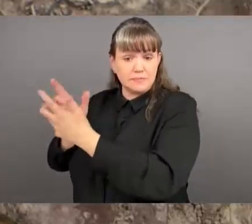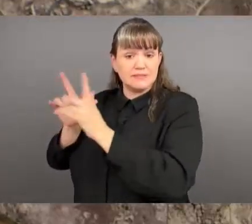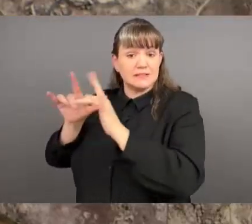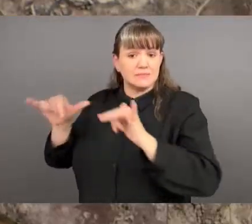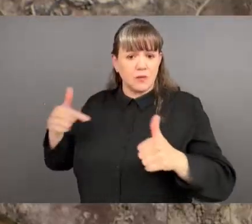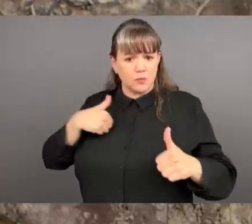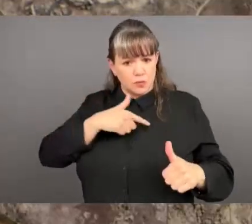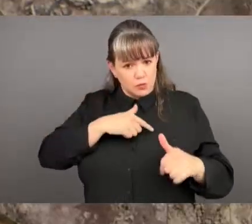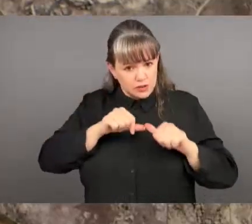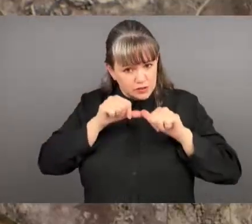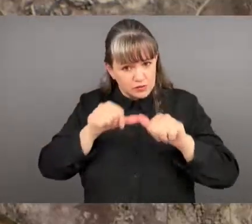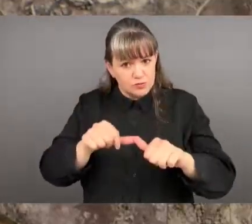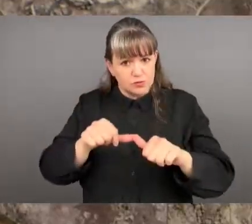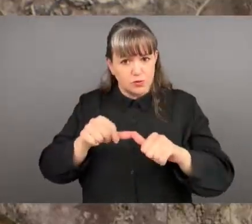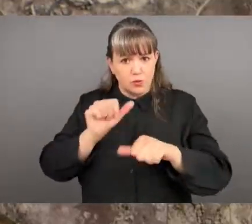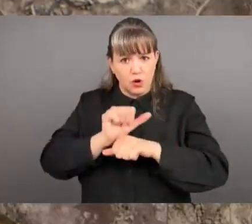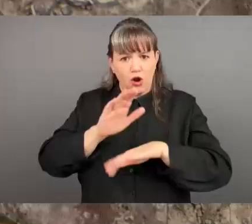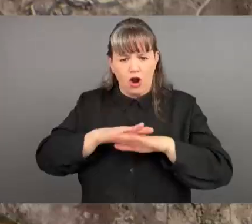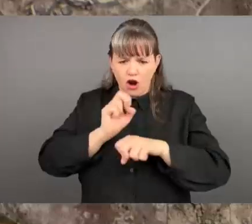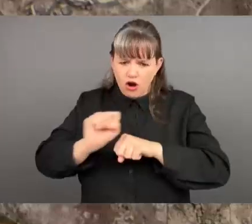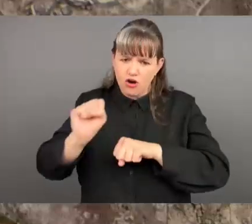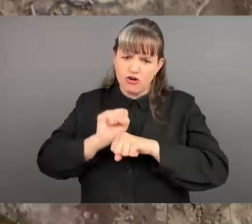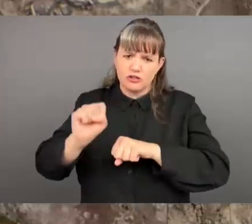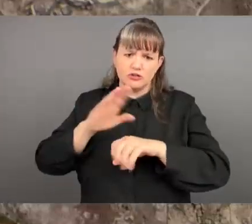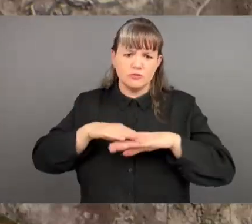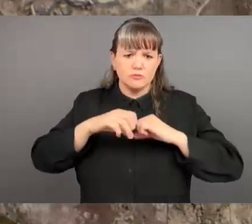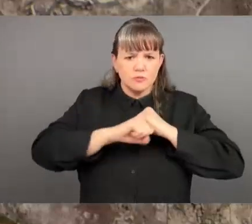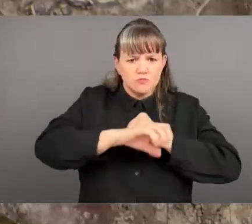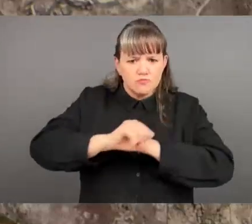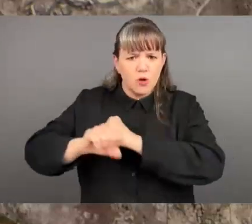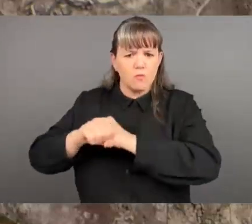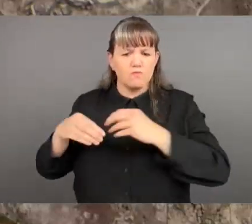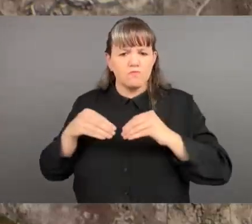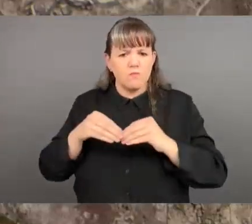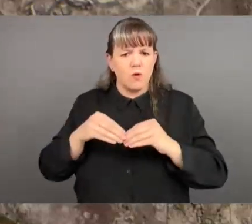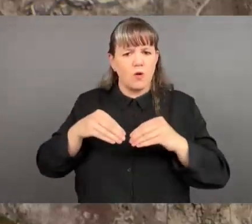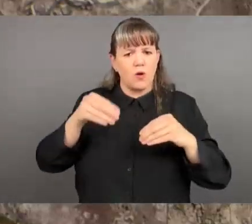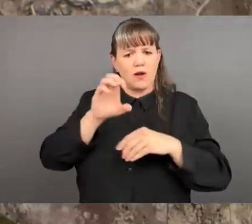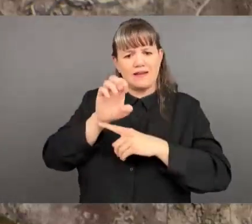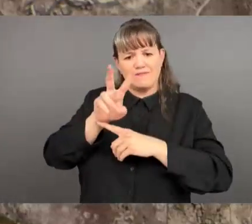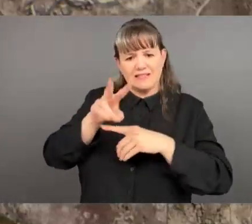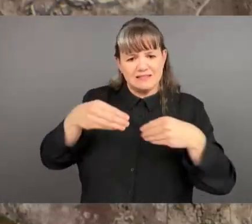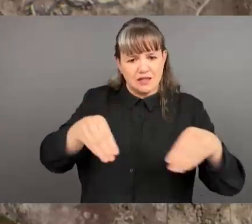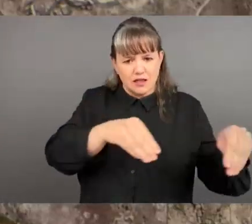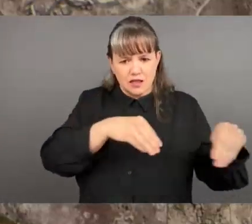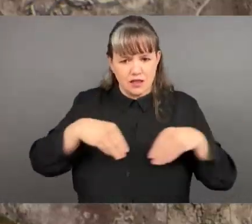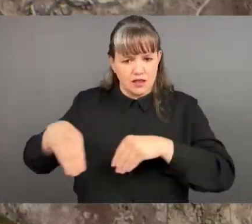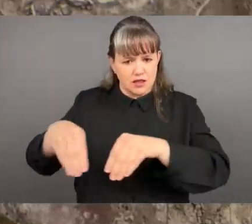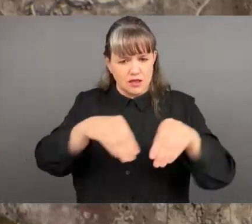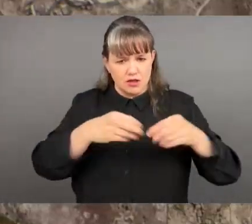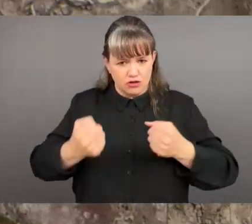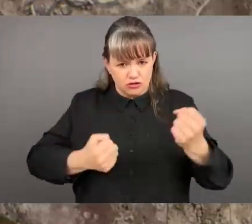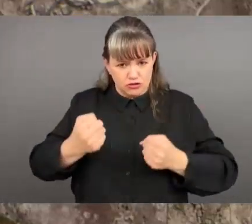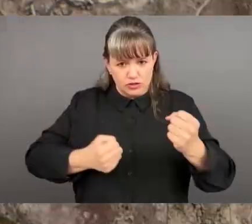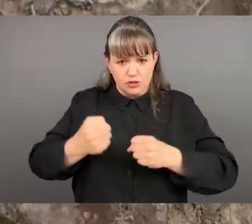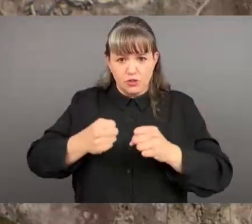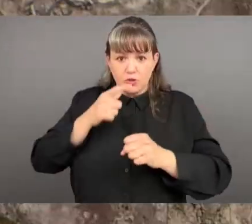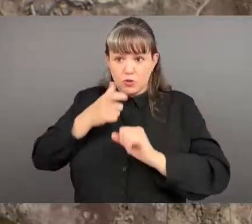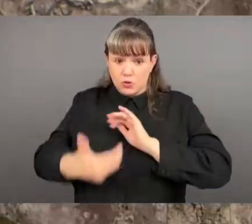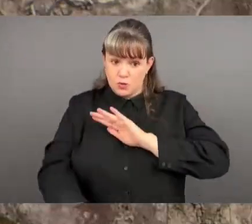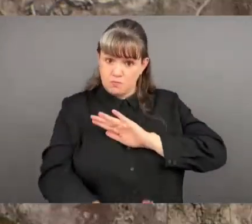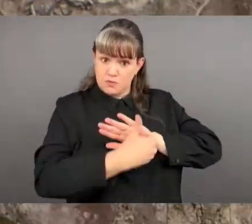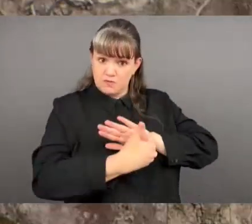that unlike the opposition, which is opposed to electrification, opposed to electric vehicles, opposed to the low-carbon